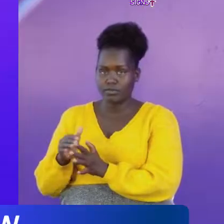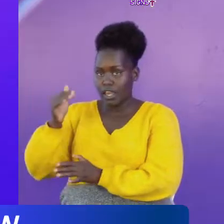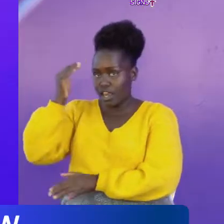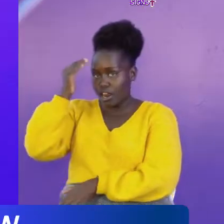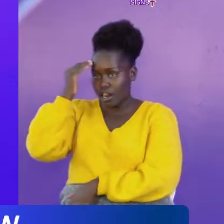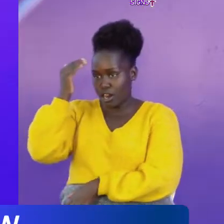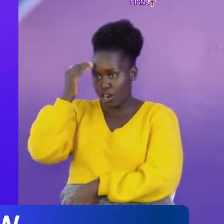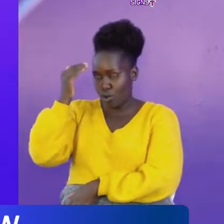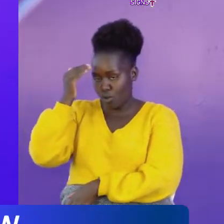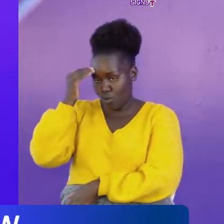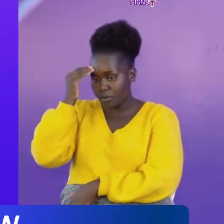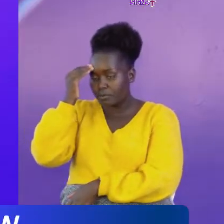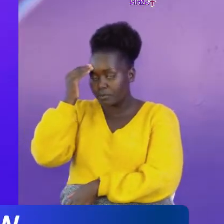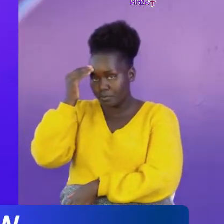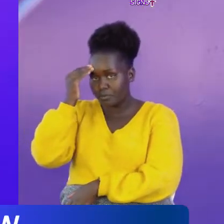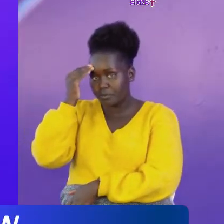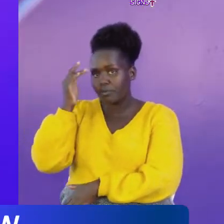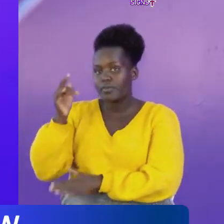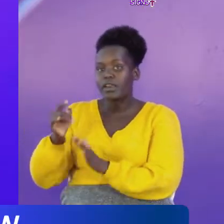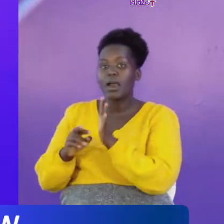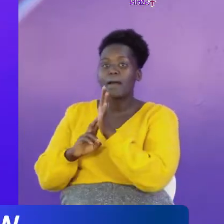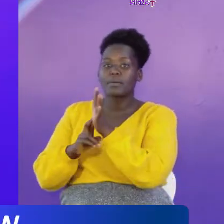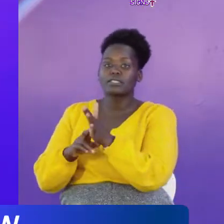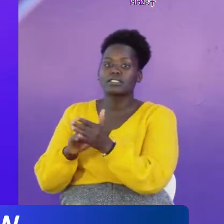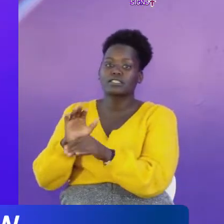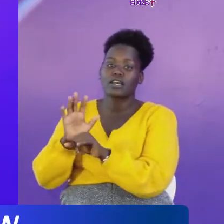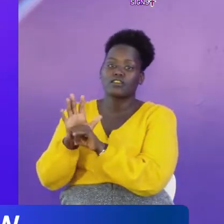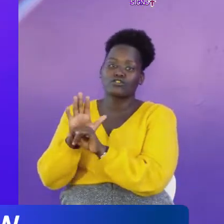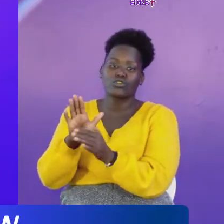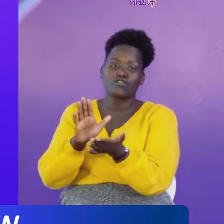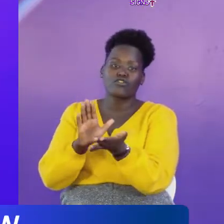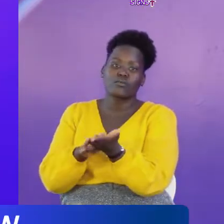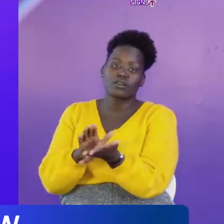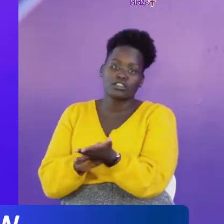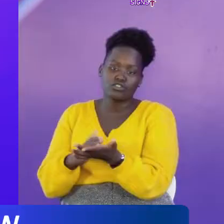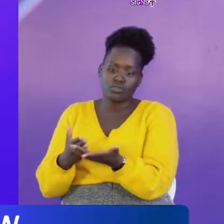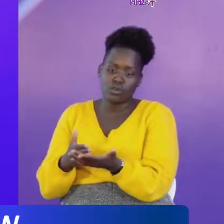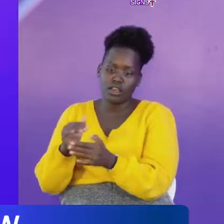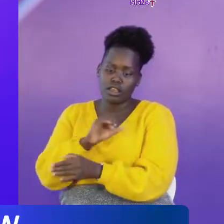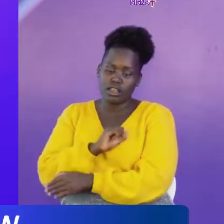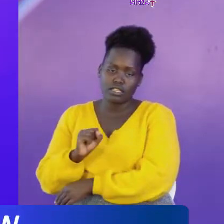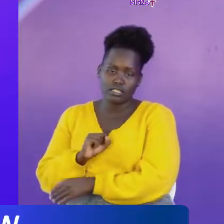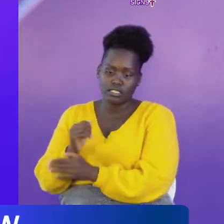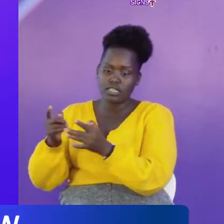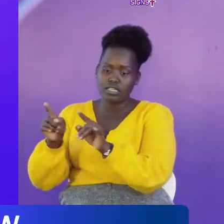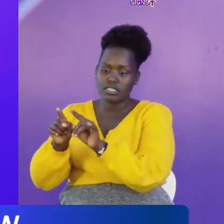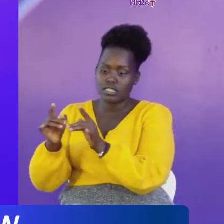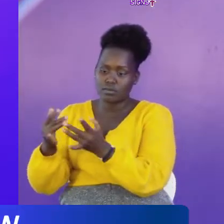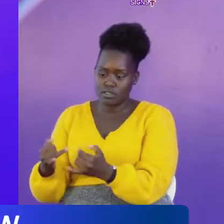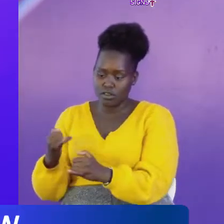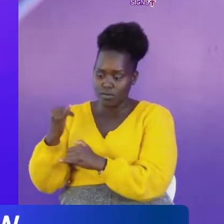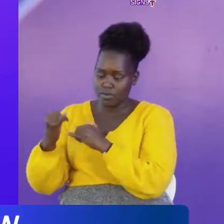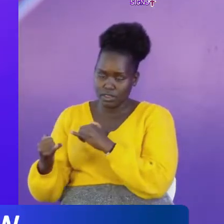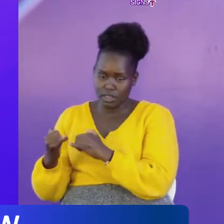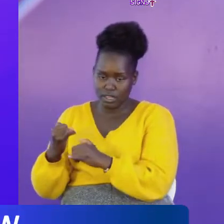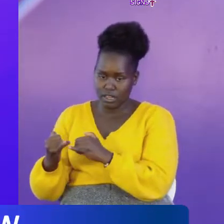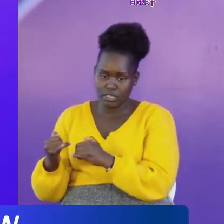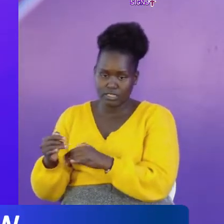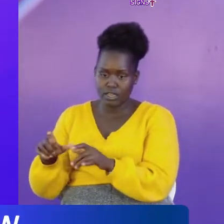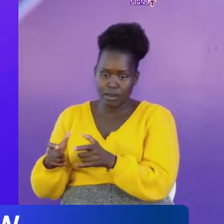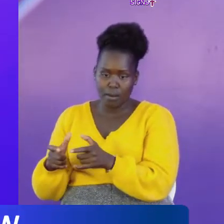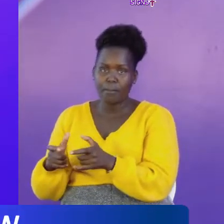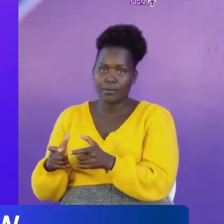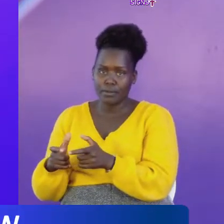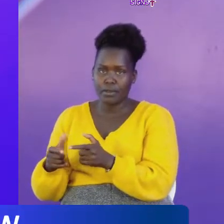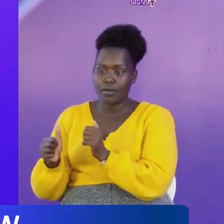He's presented a lot of petitions in the Senate, a lot of petitions. Even right now, even the last media scuffle